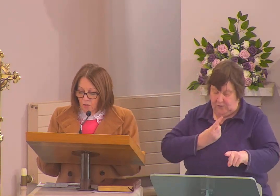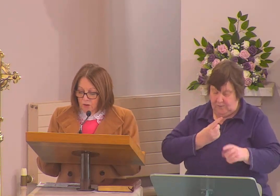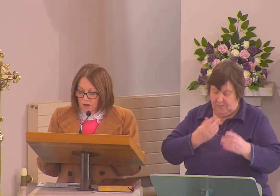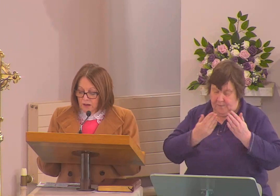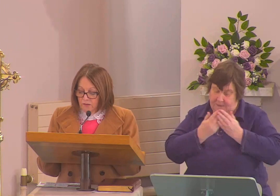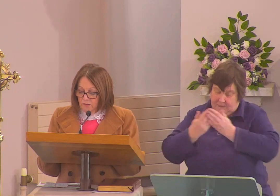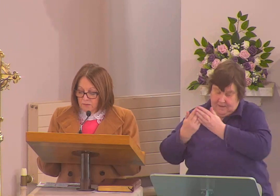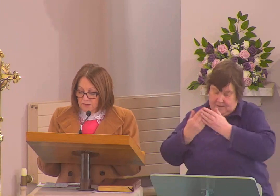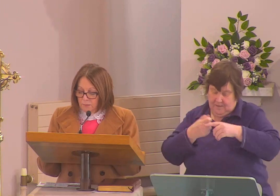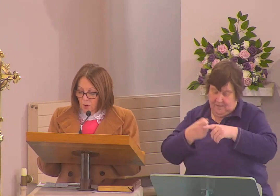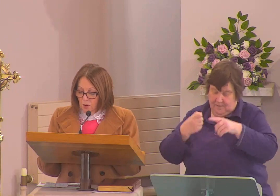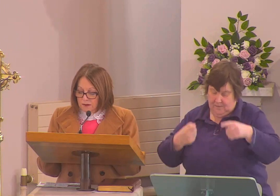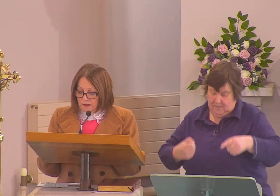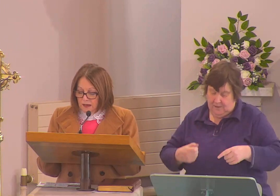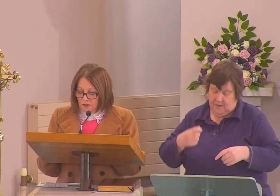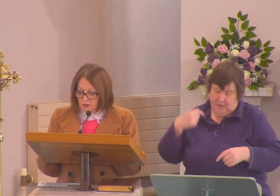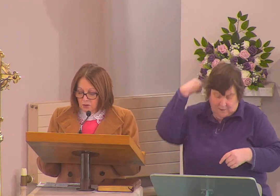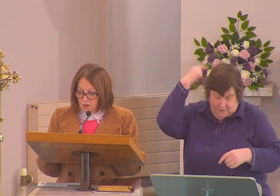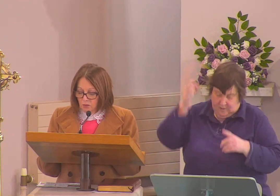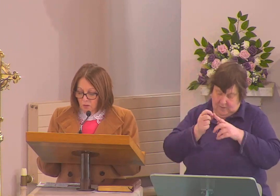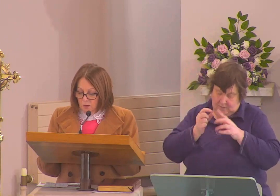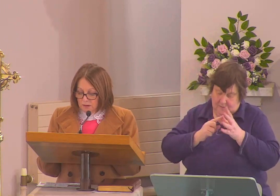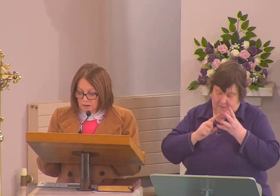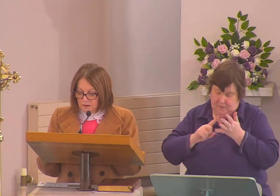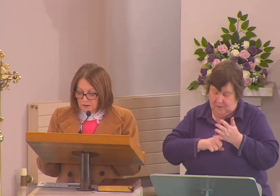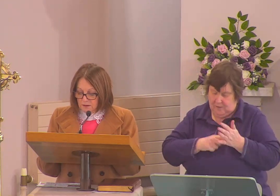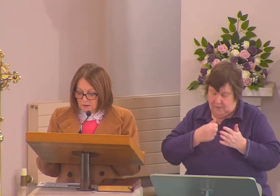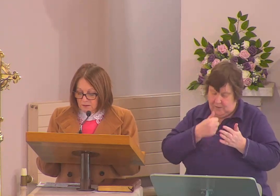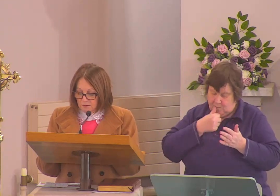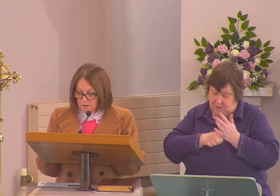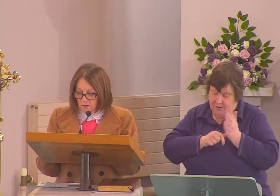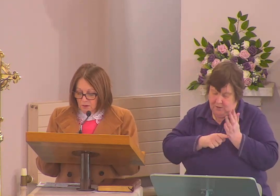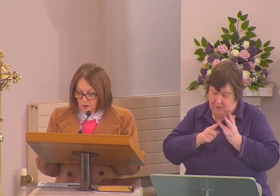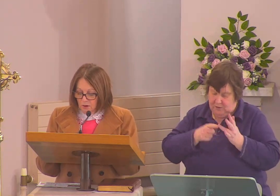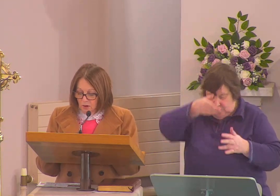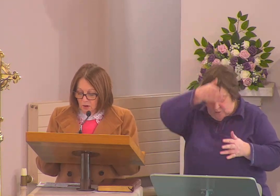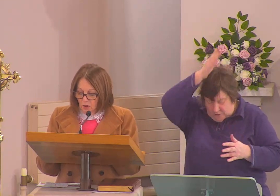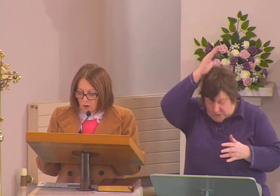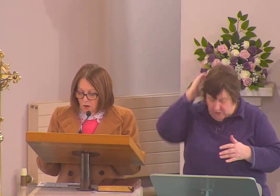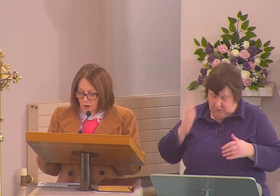A reading from St. Paul's letter to the Romans.